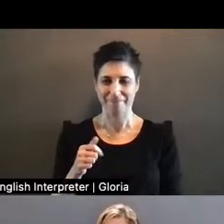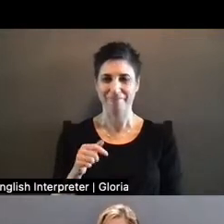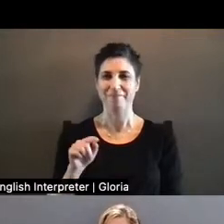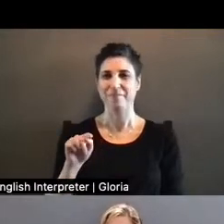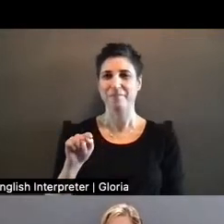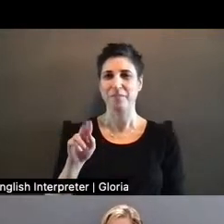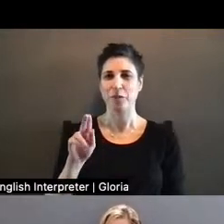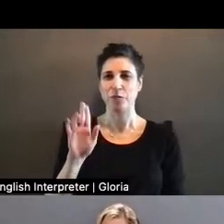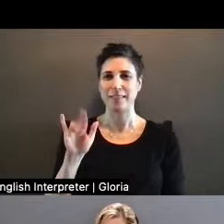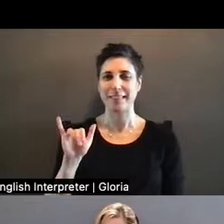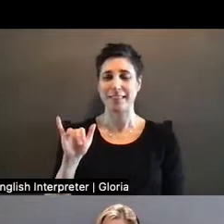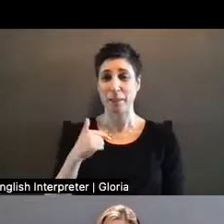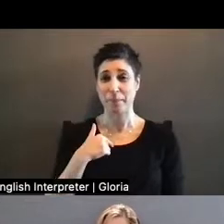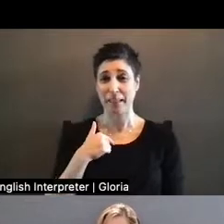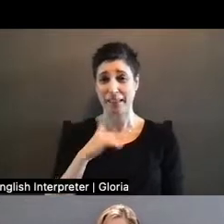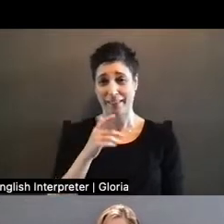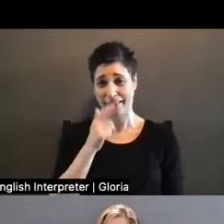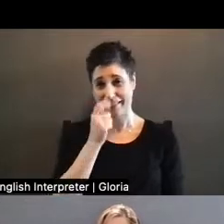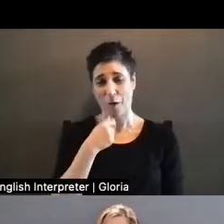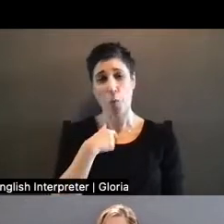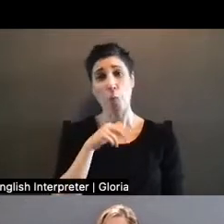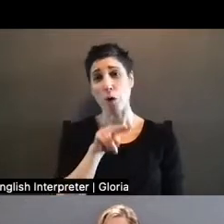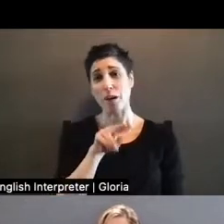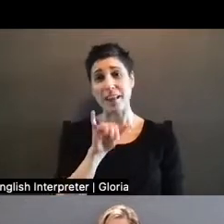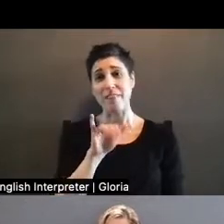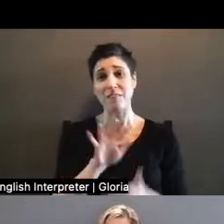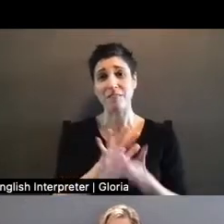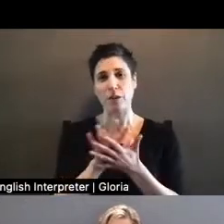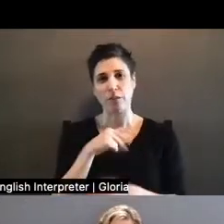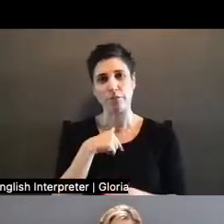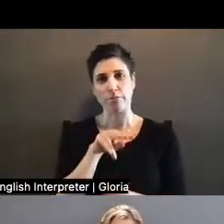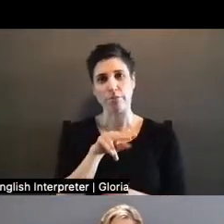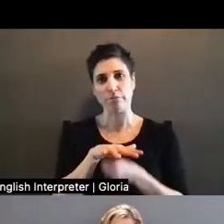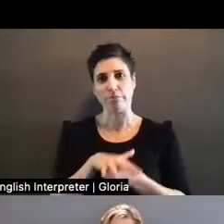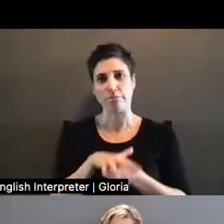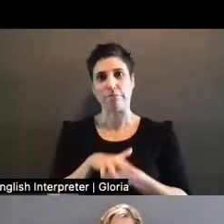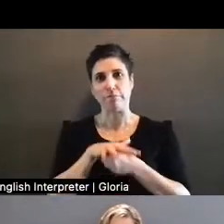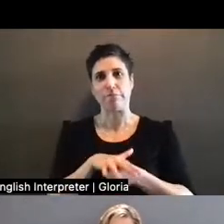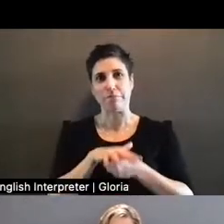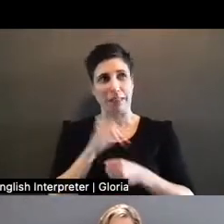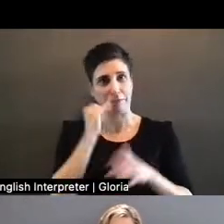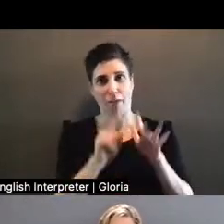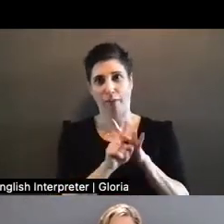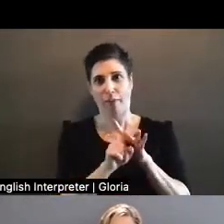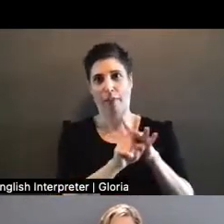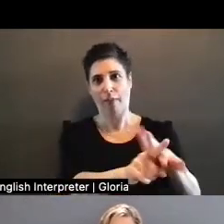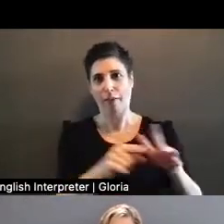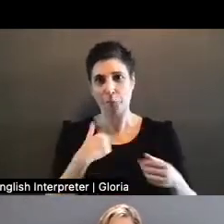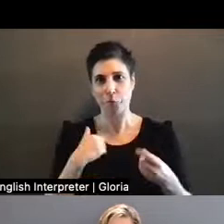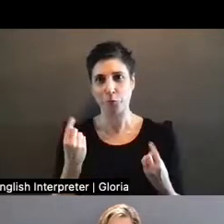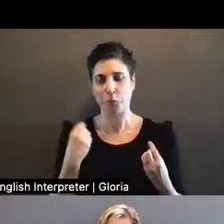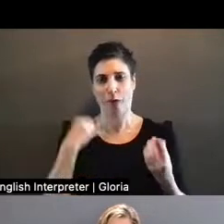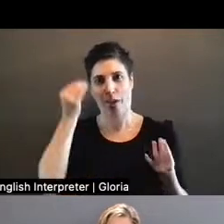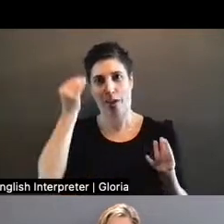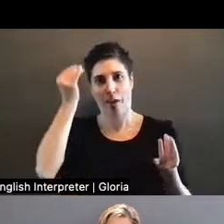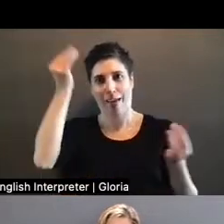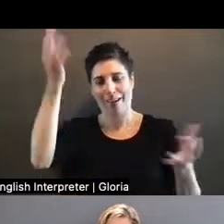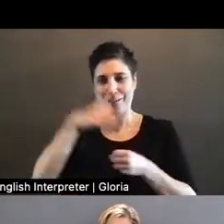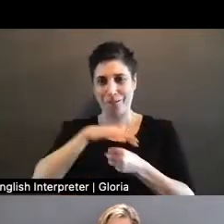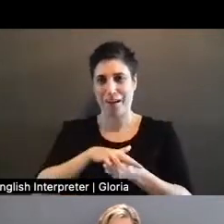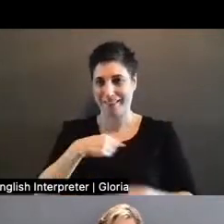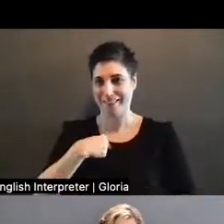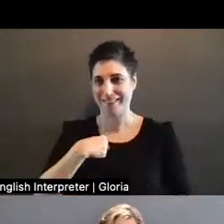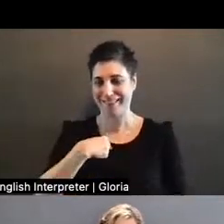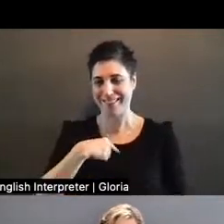watching the video, imagining how I would cope with those problems. Thanks so much, and that's a